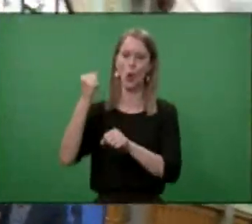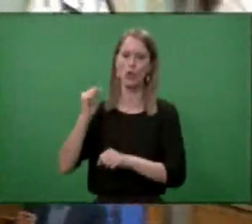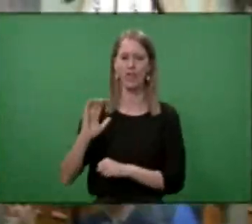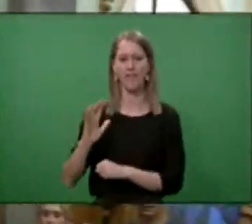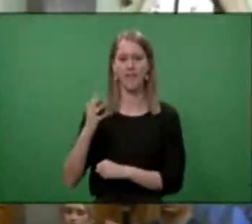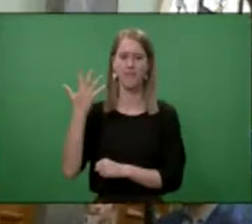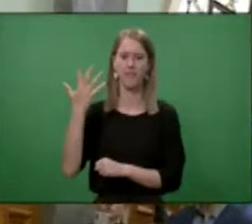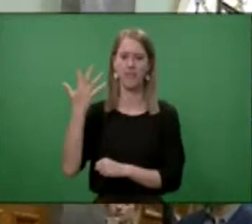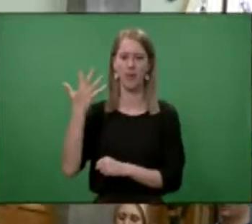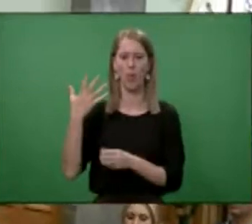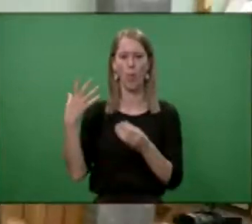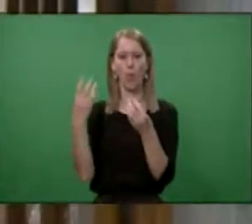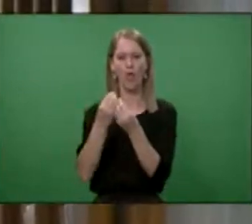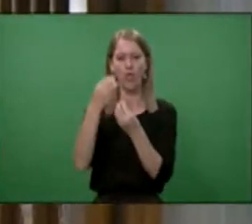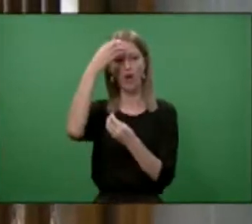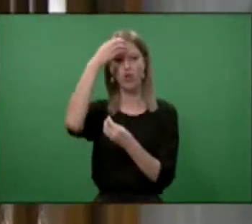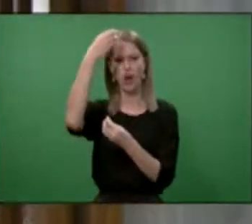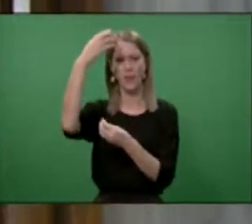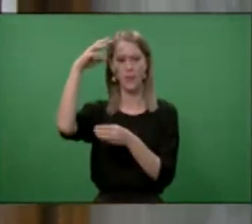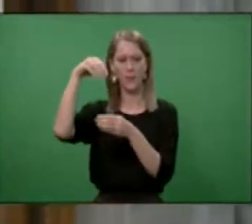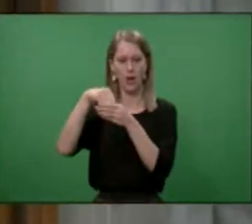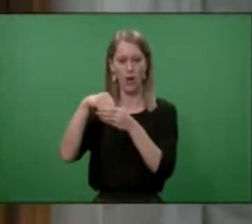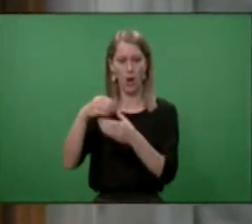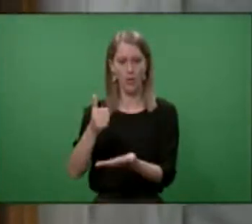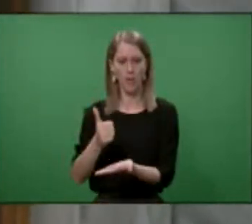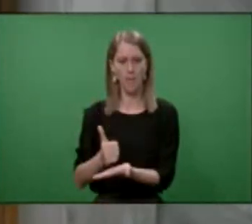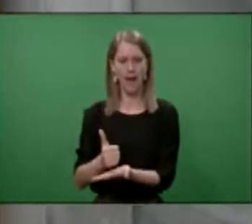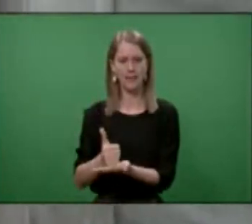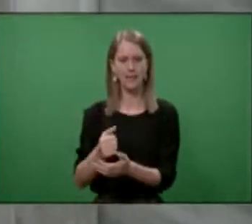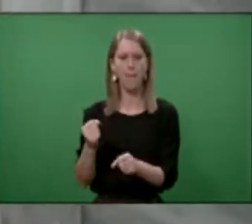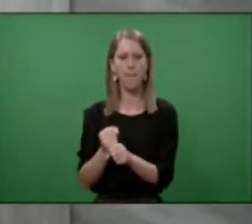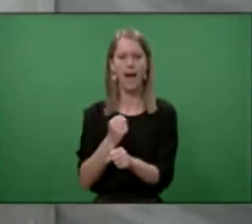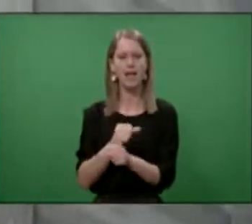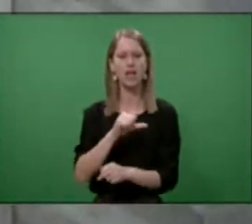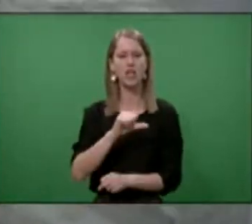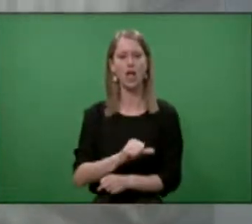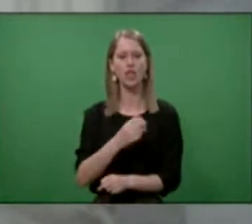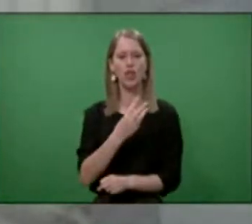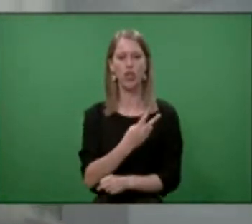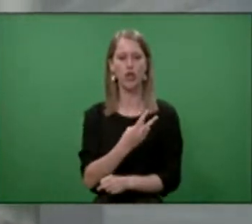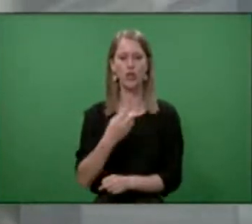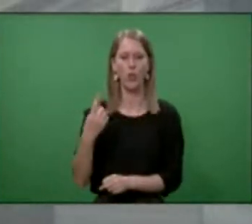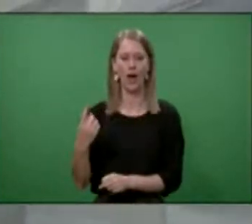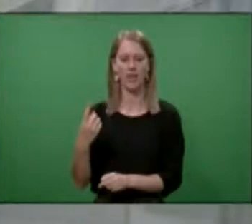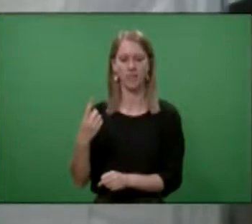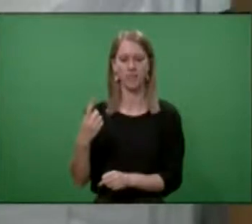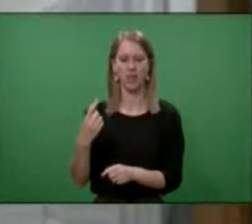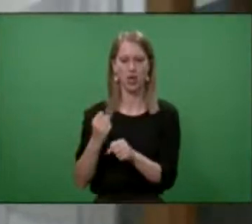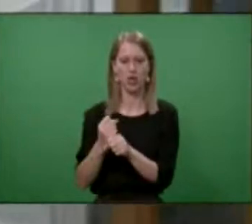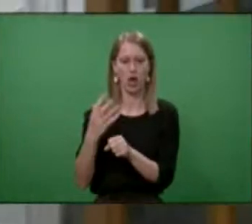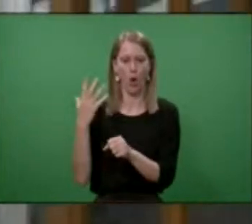a royal crown. And in the base, a set of 1931 gold sovereign.